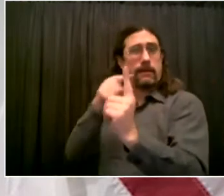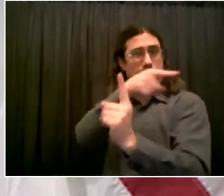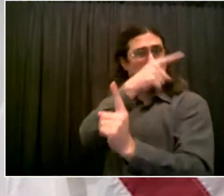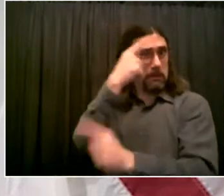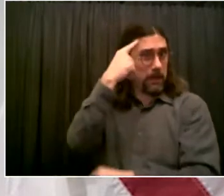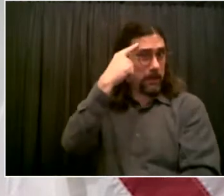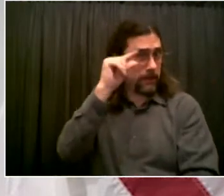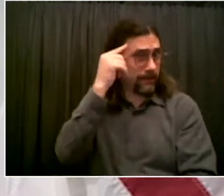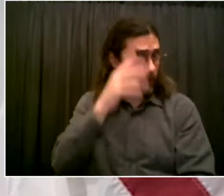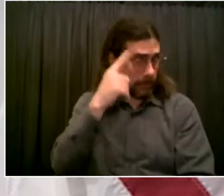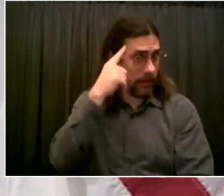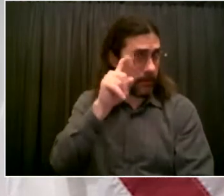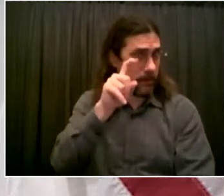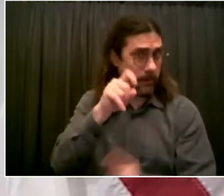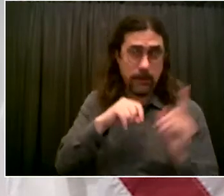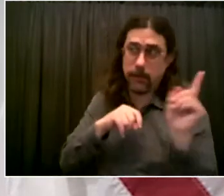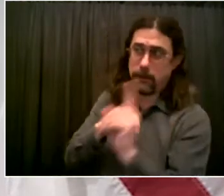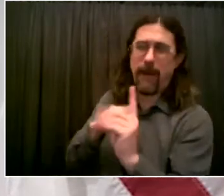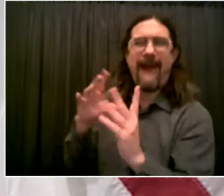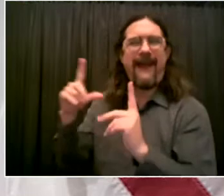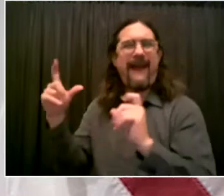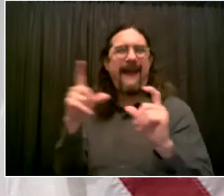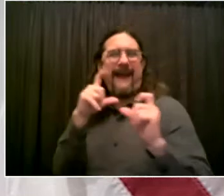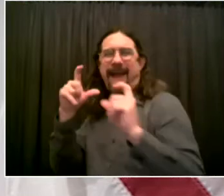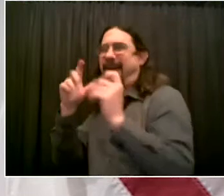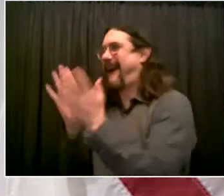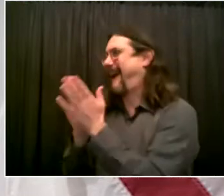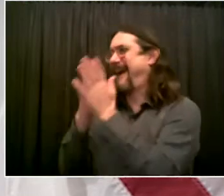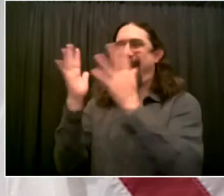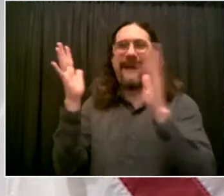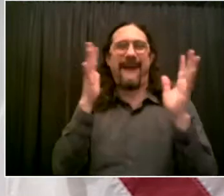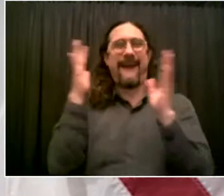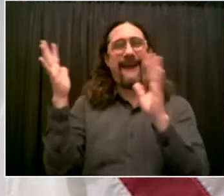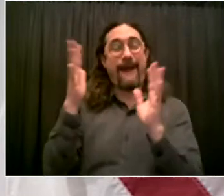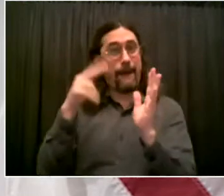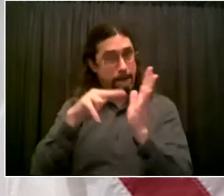that's unfortunate, but I don't think anyone's going to fall for that. Go ahead.